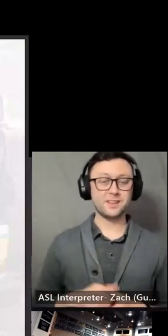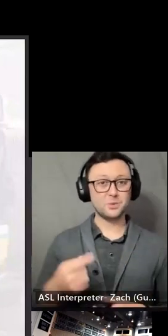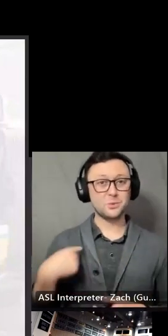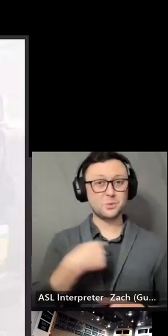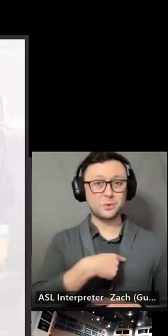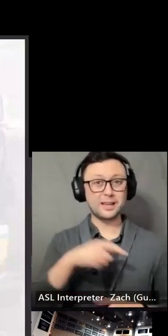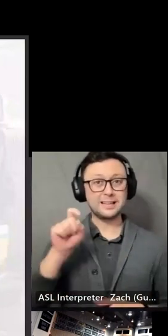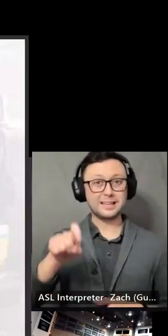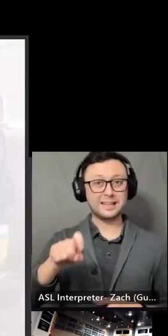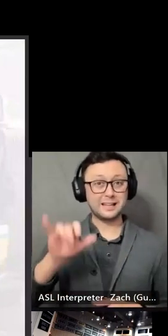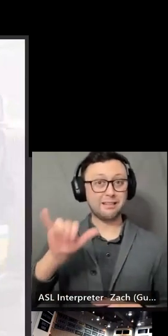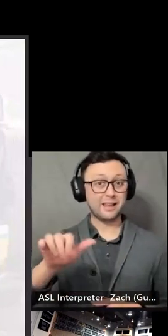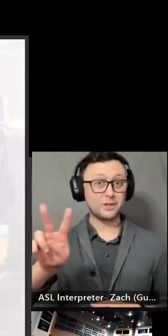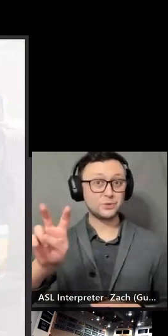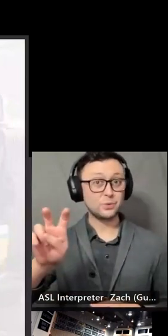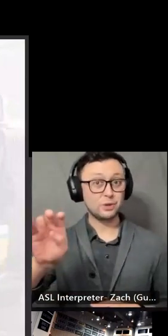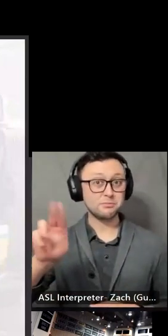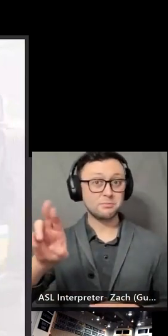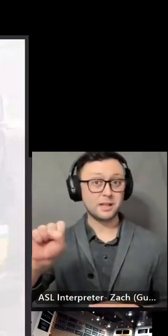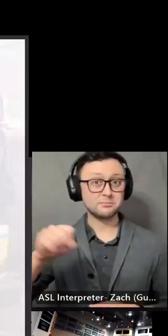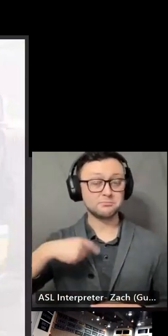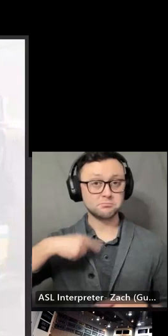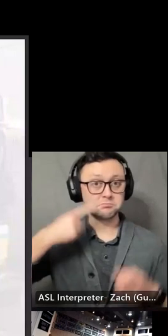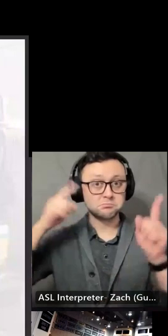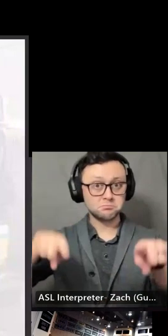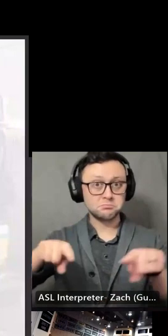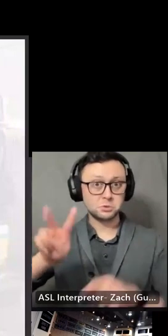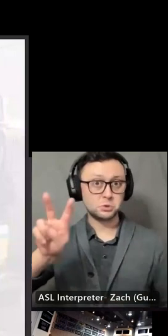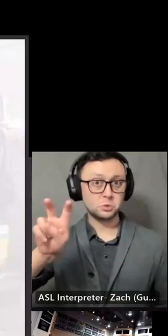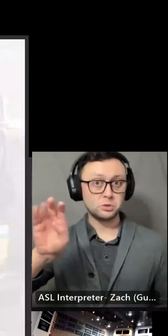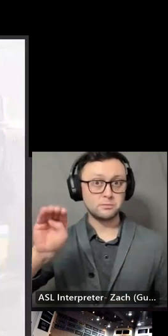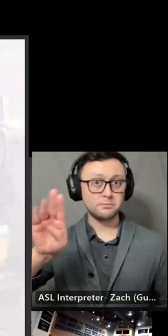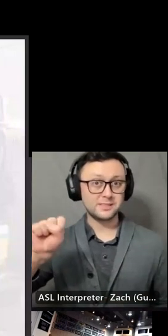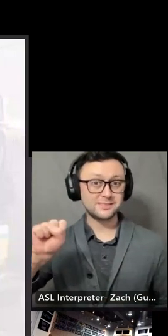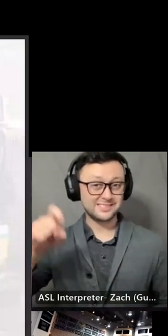we probably need the 200 buses pretty soon.